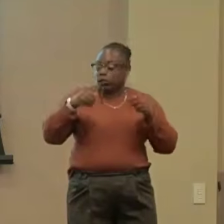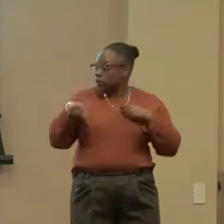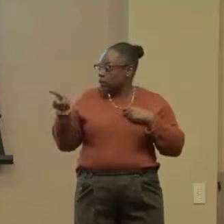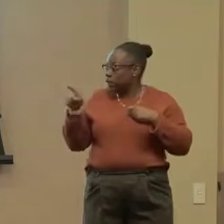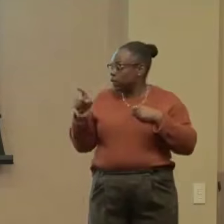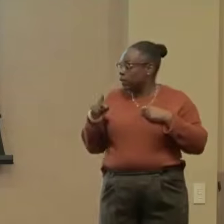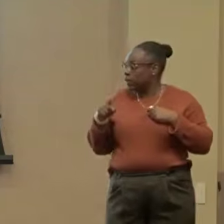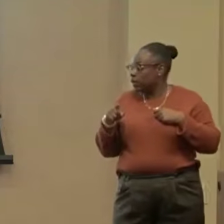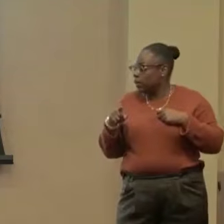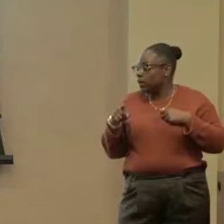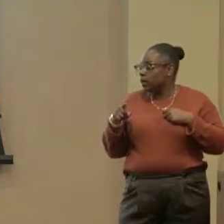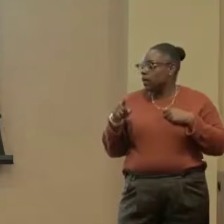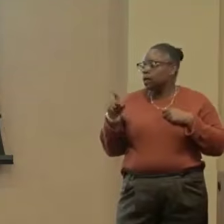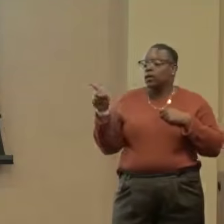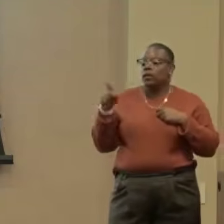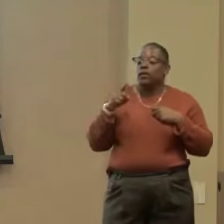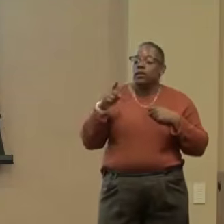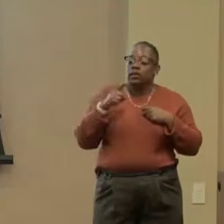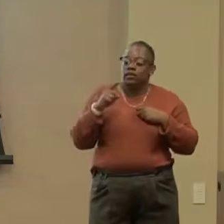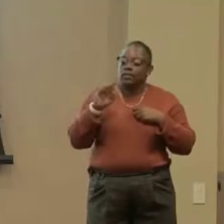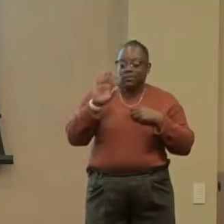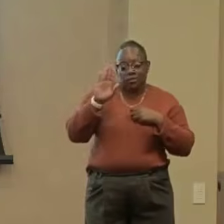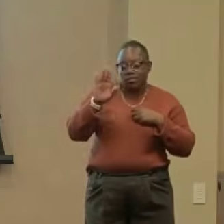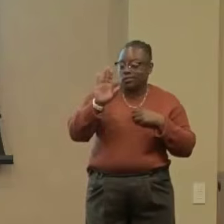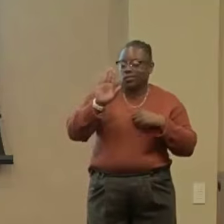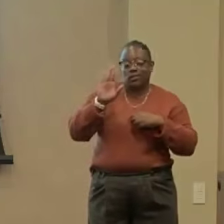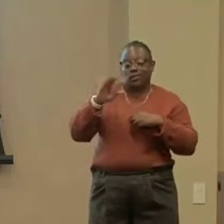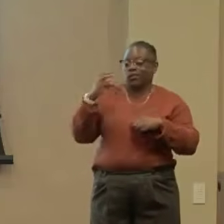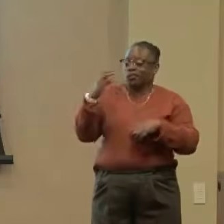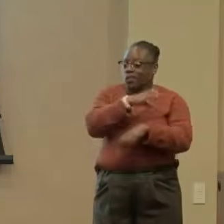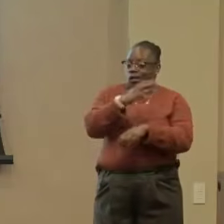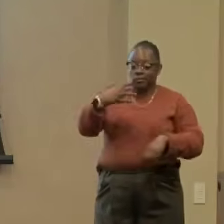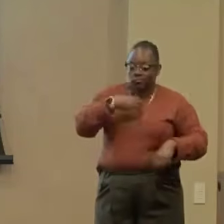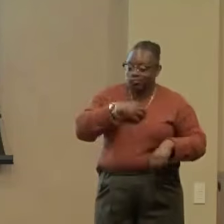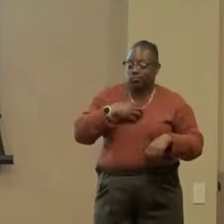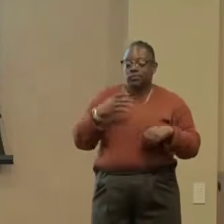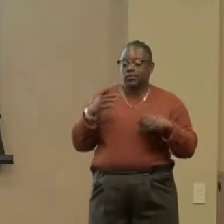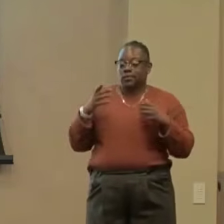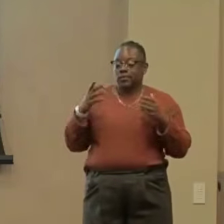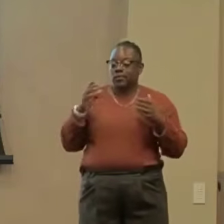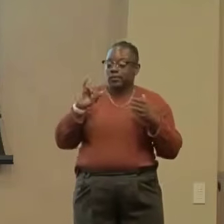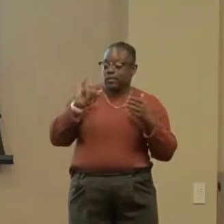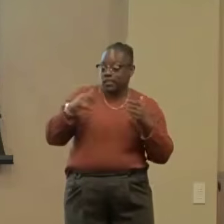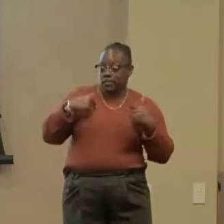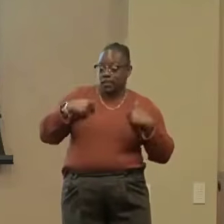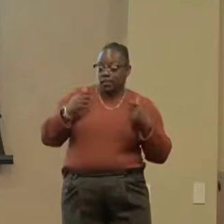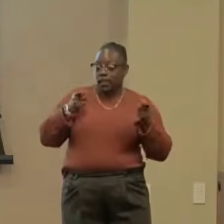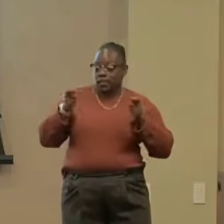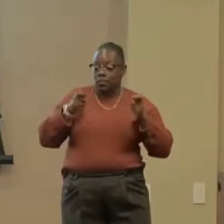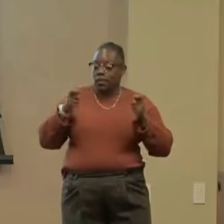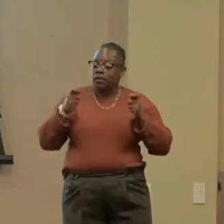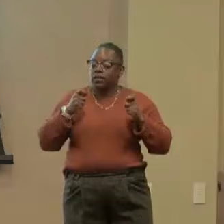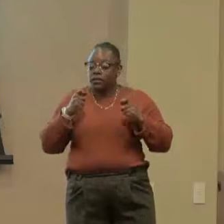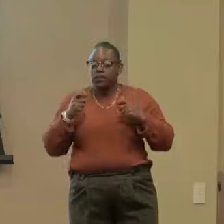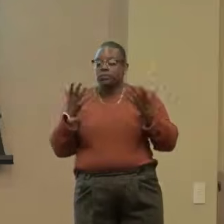as well, and I would say to really step into your power. I think that's the way that I've managed to do it, is really step into